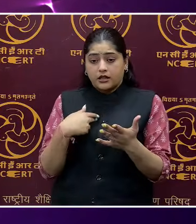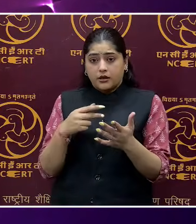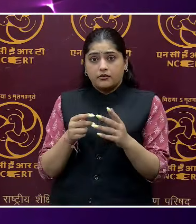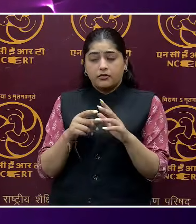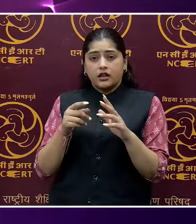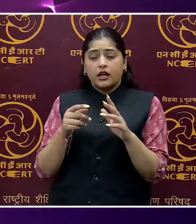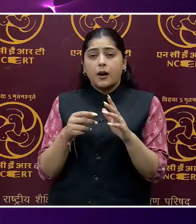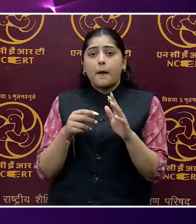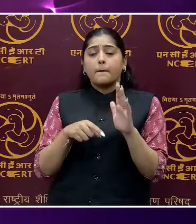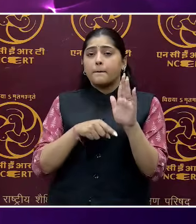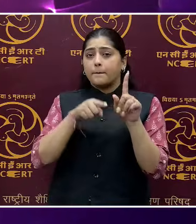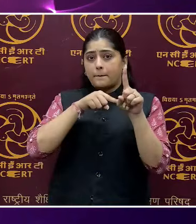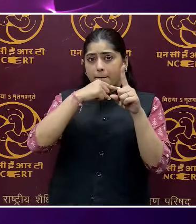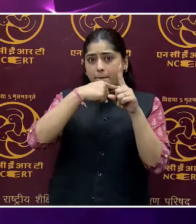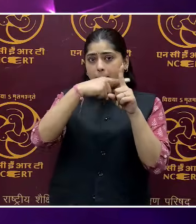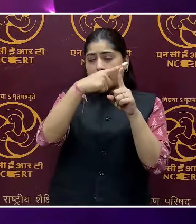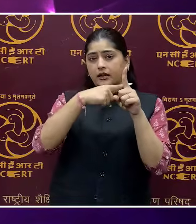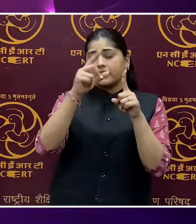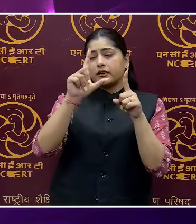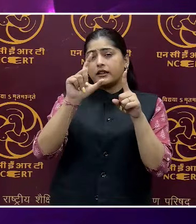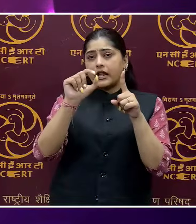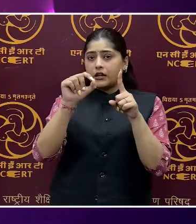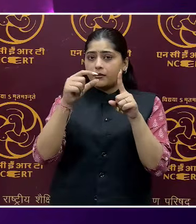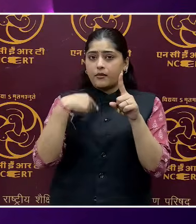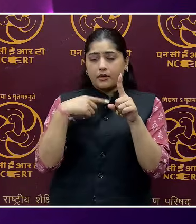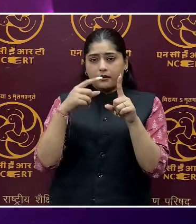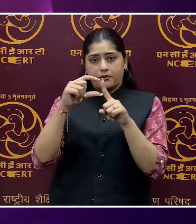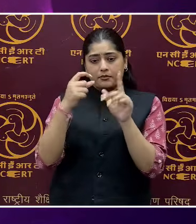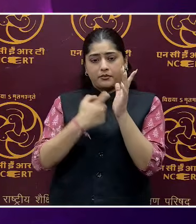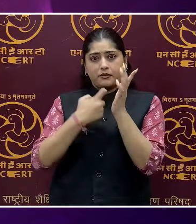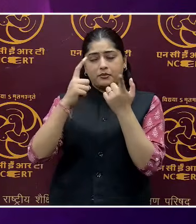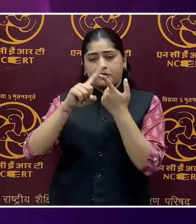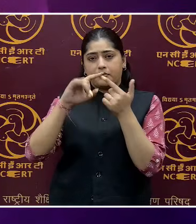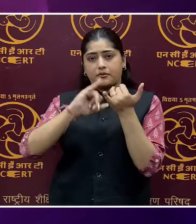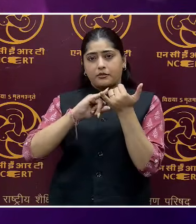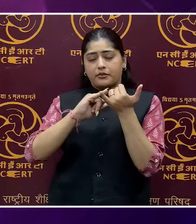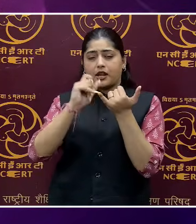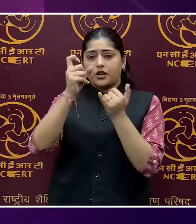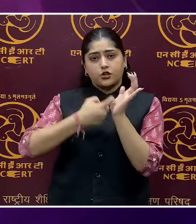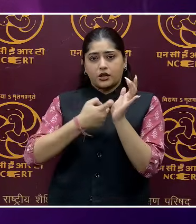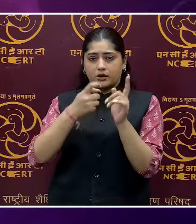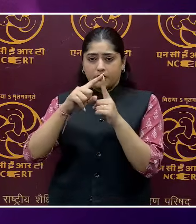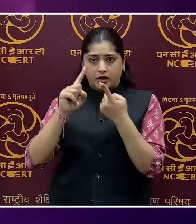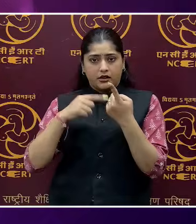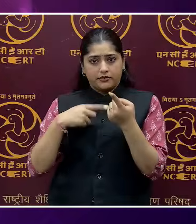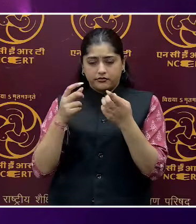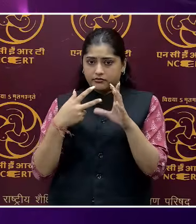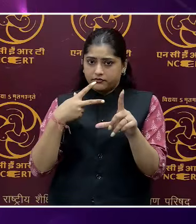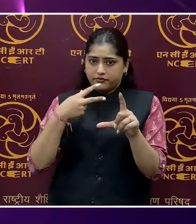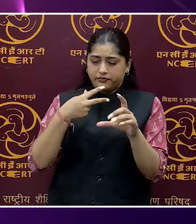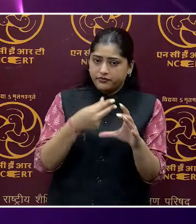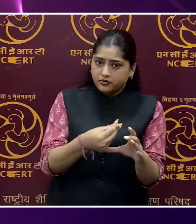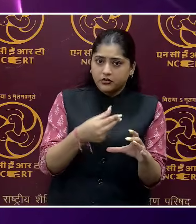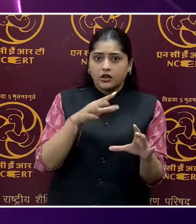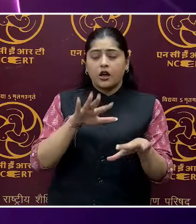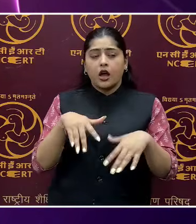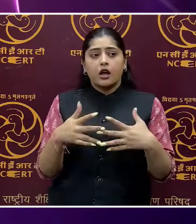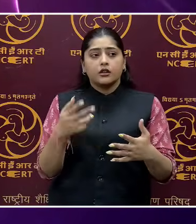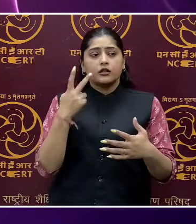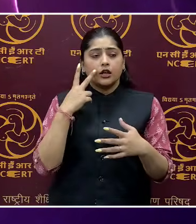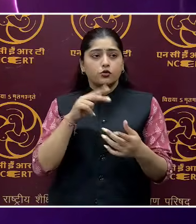we will apply the pressure and see how gas can compressed in the syringe, and